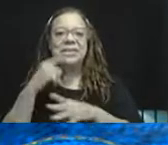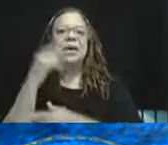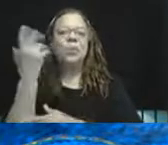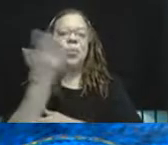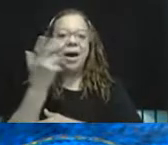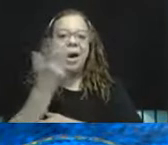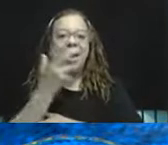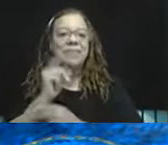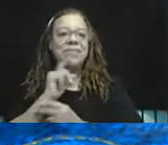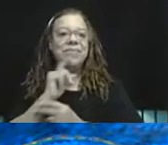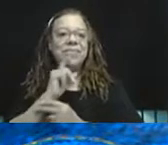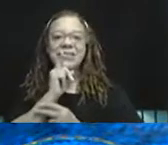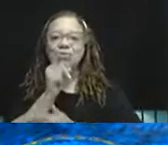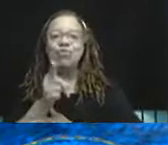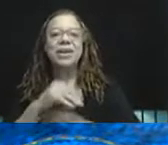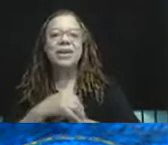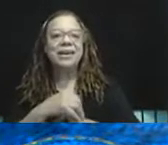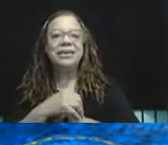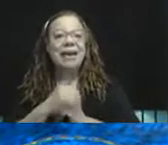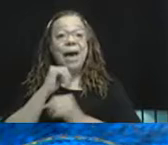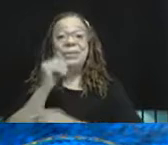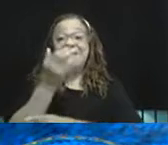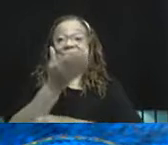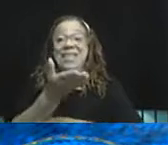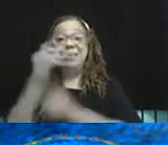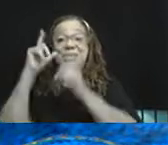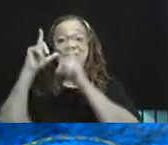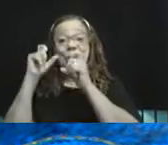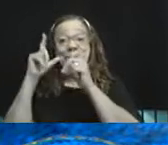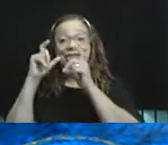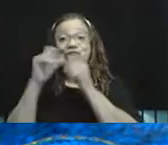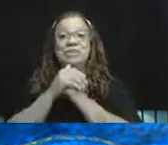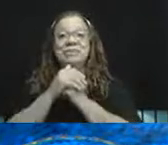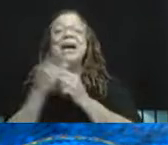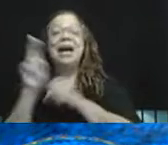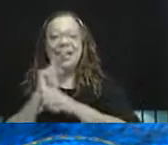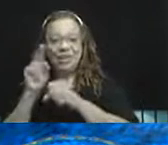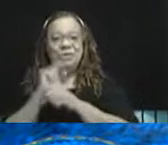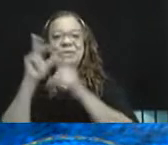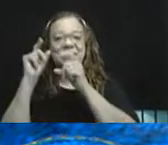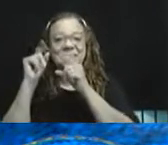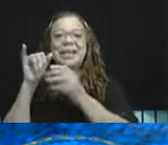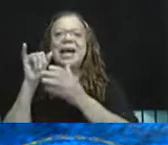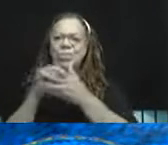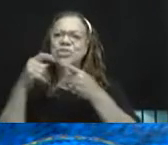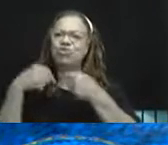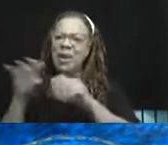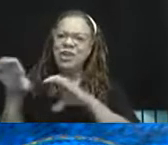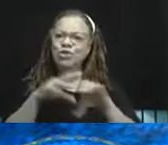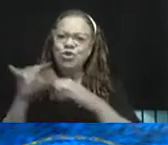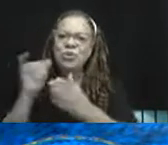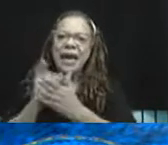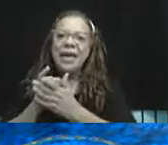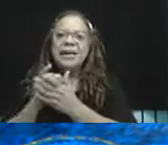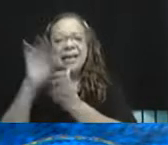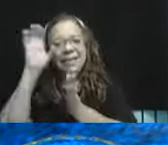this is like actually what it looked like. I wasn't even there, hmm. but I used her photograph and she's like, this is what I was trying to do in the photograph. And